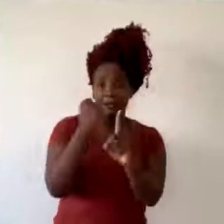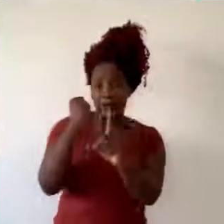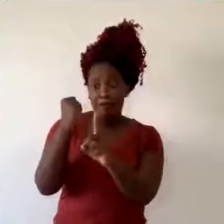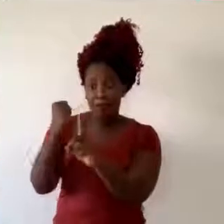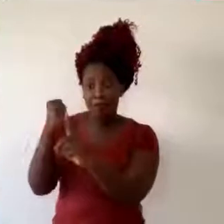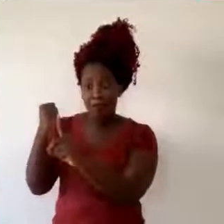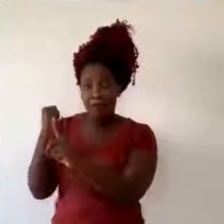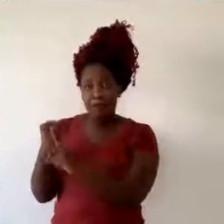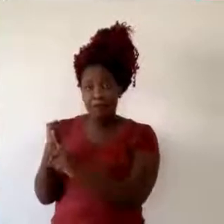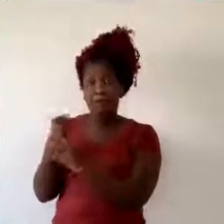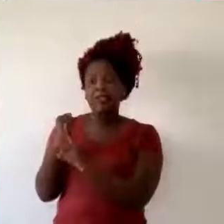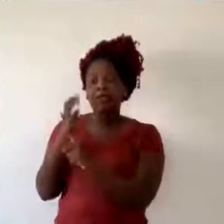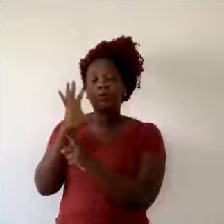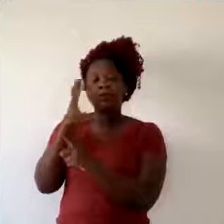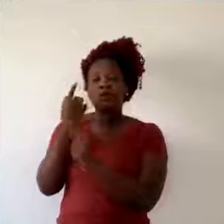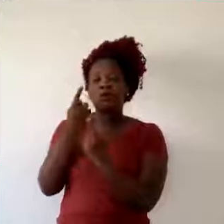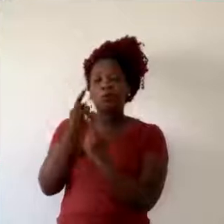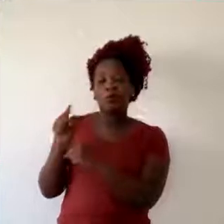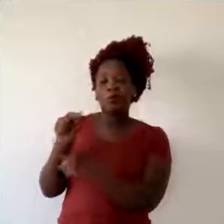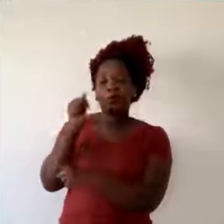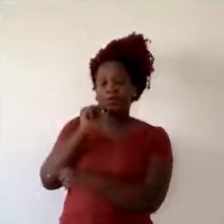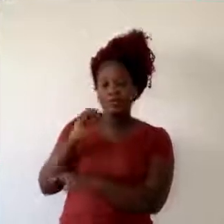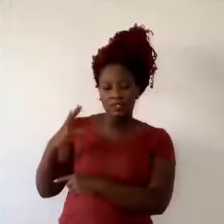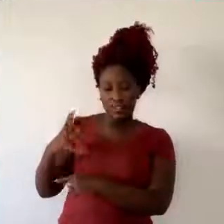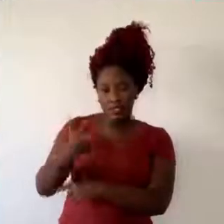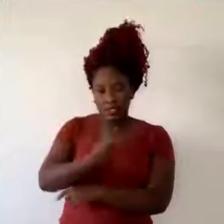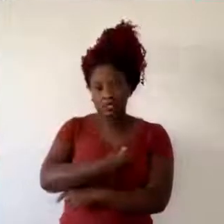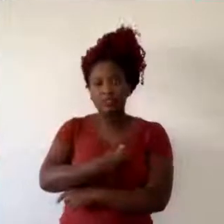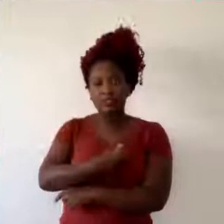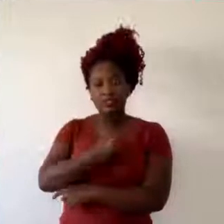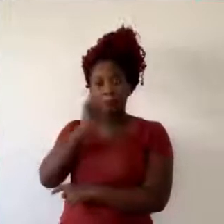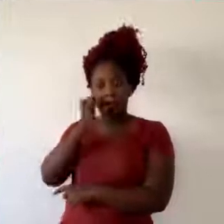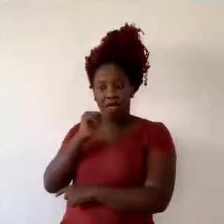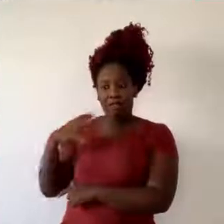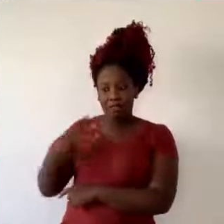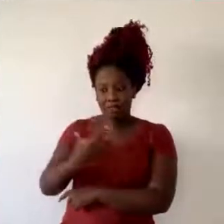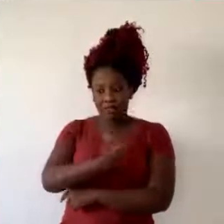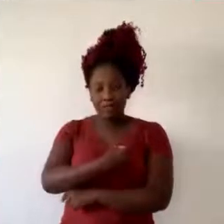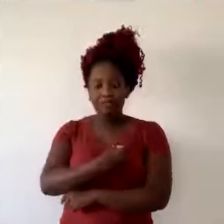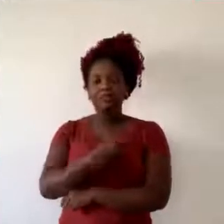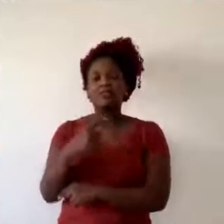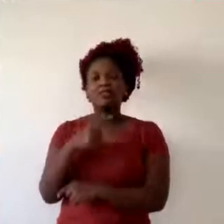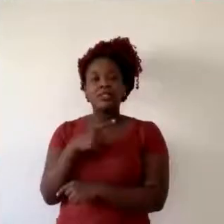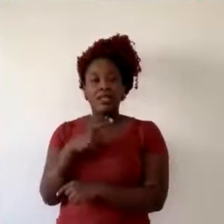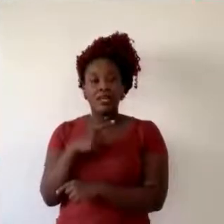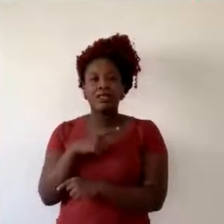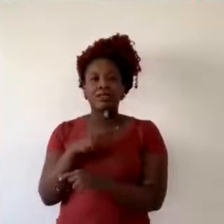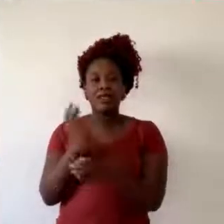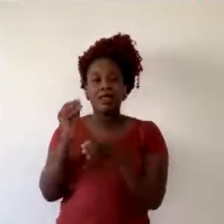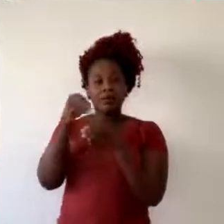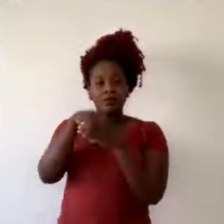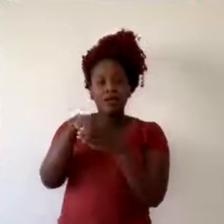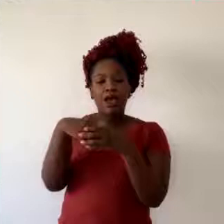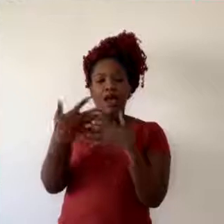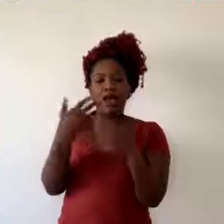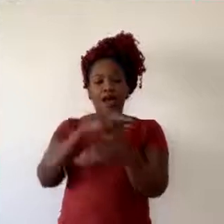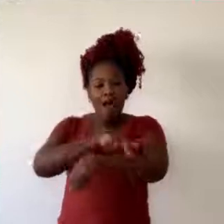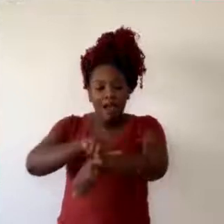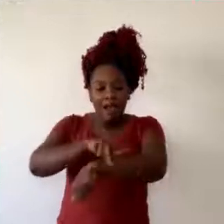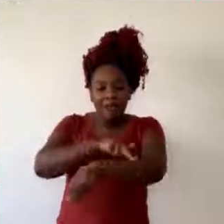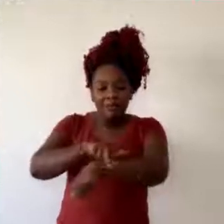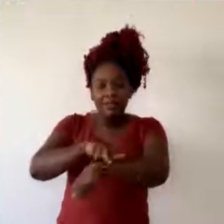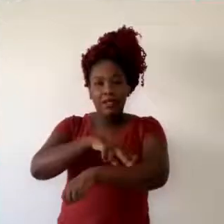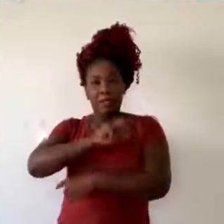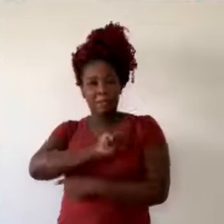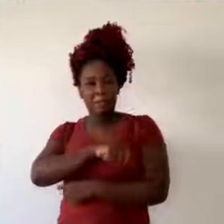to say, oh, it's all women, no, it's not. The crimes committed against them, trans people, are more violent. There